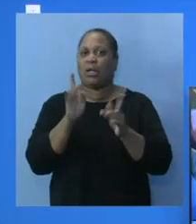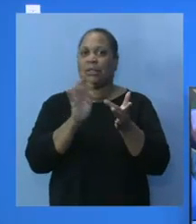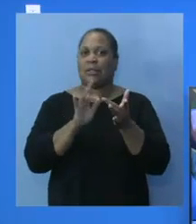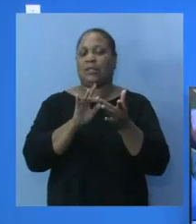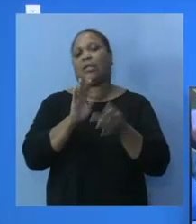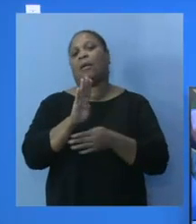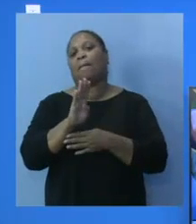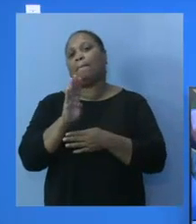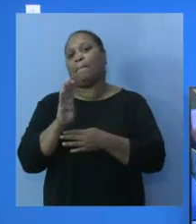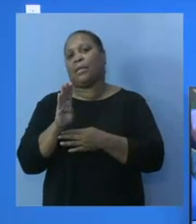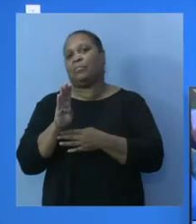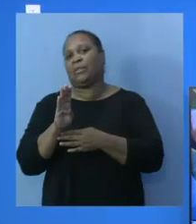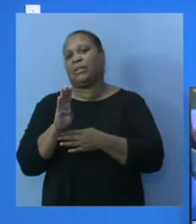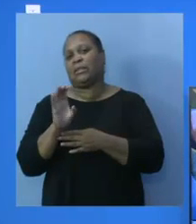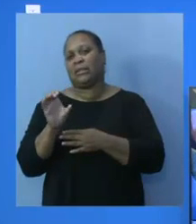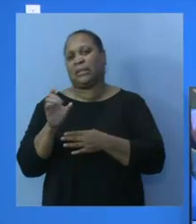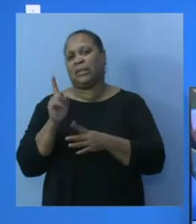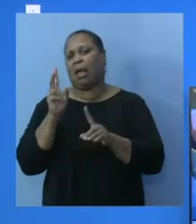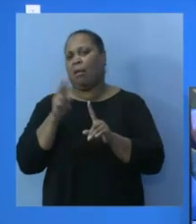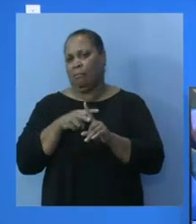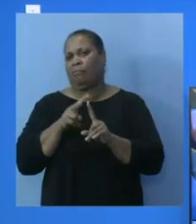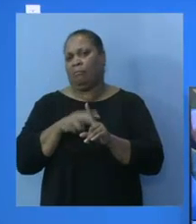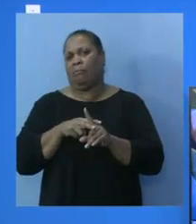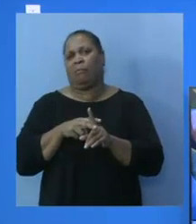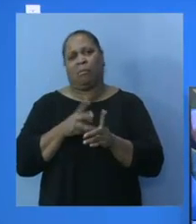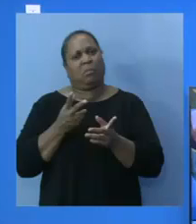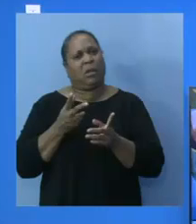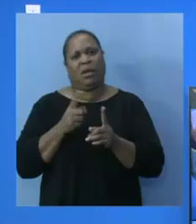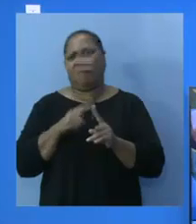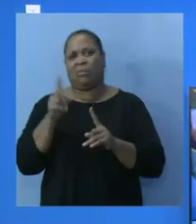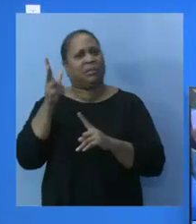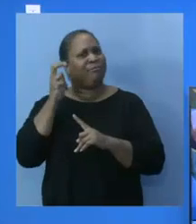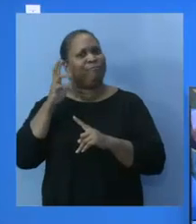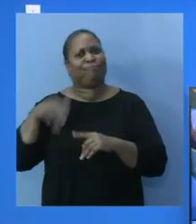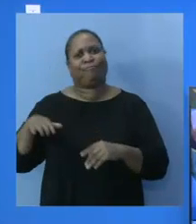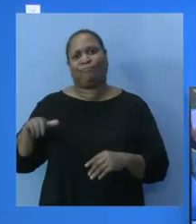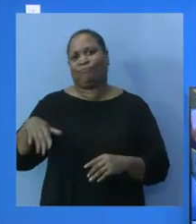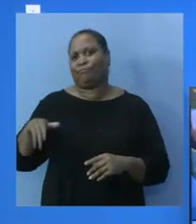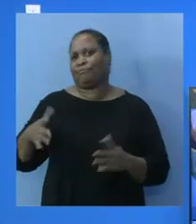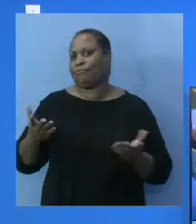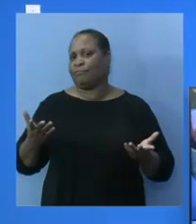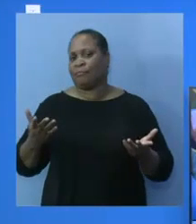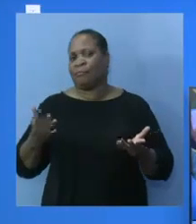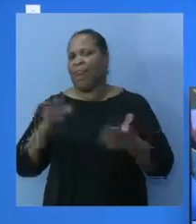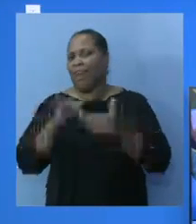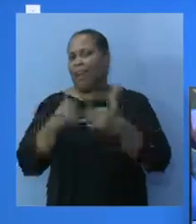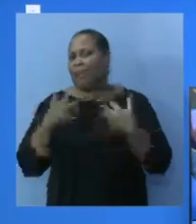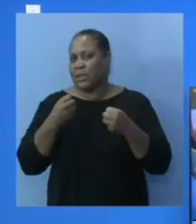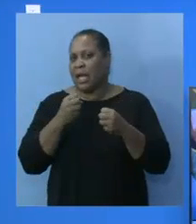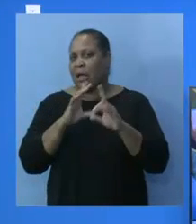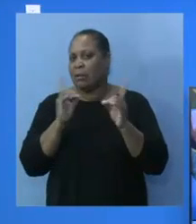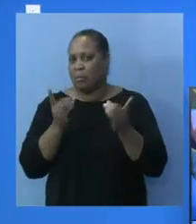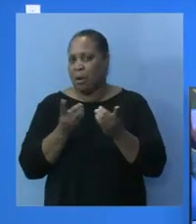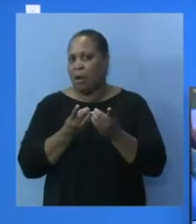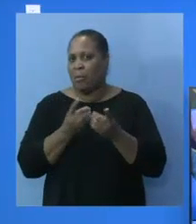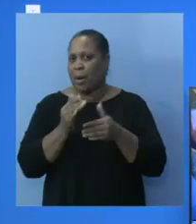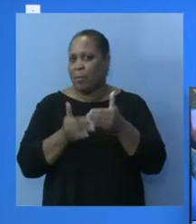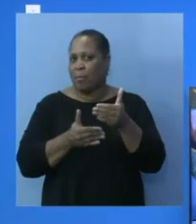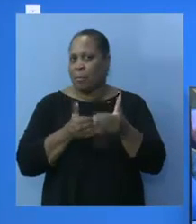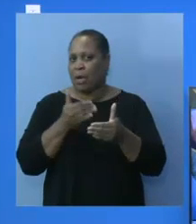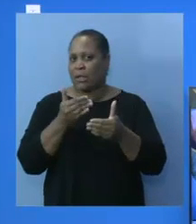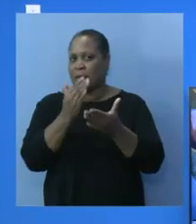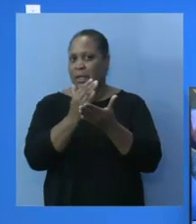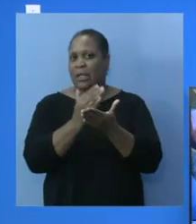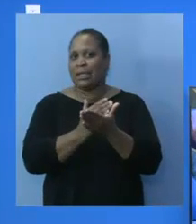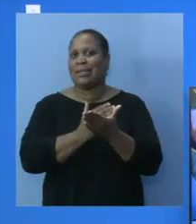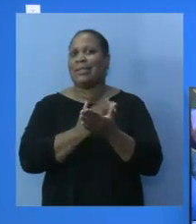that they have applied for the vaccine but have not heard back from the health department. How is the health department staff processing the list of